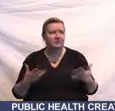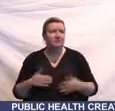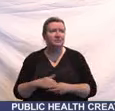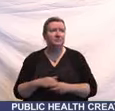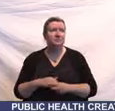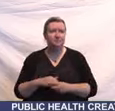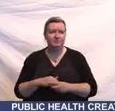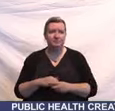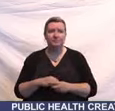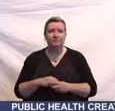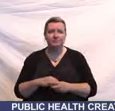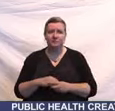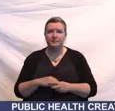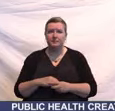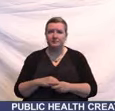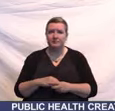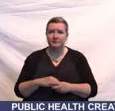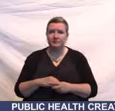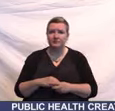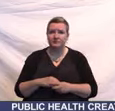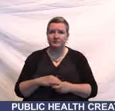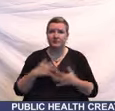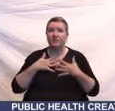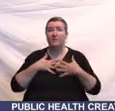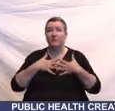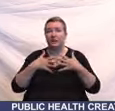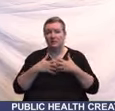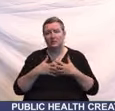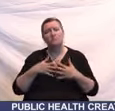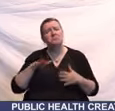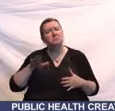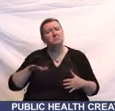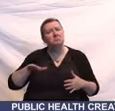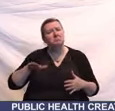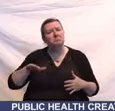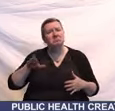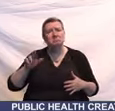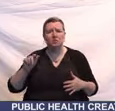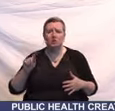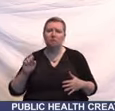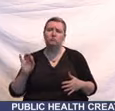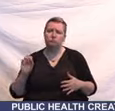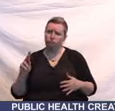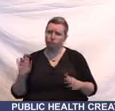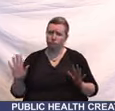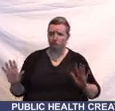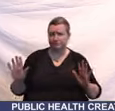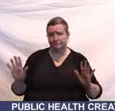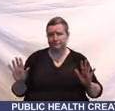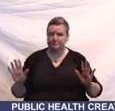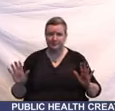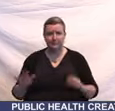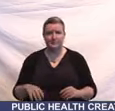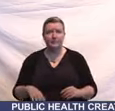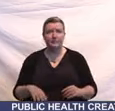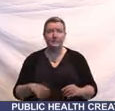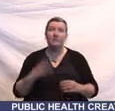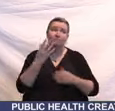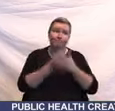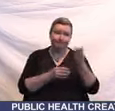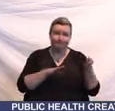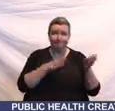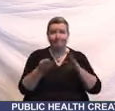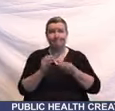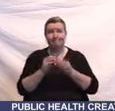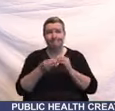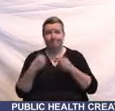long time. Here now are the numbers, sadly, with the heaviest of hearts, of confirmed COVID-related deaths from the past week.